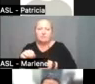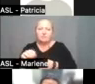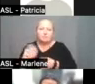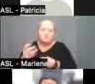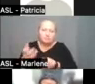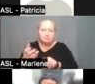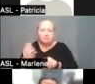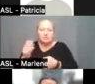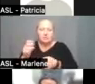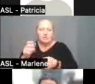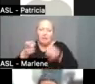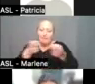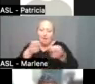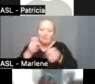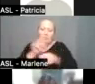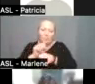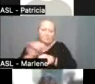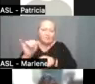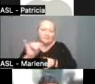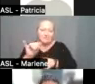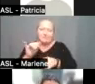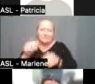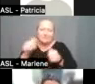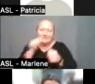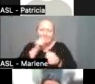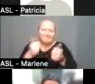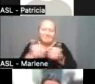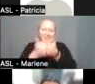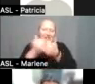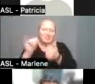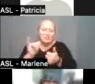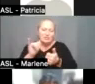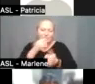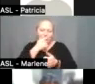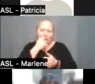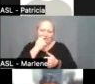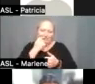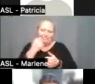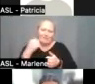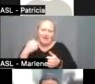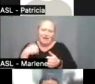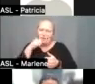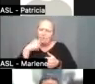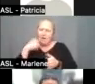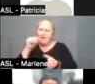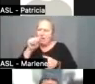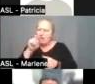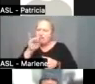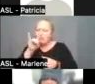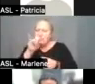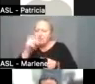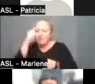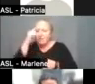you know management employees as well suffer challenges um i don't have the attrition rate for um for